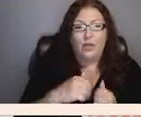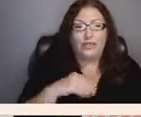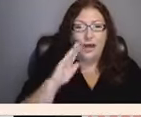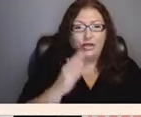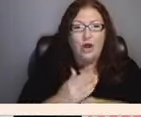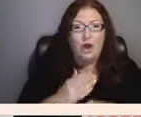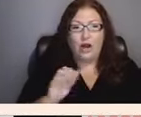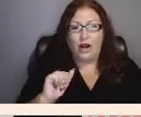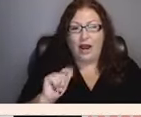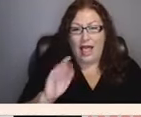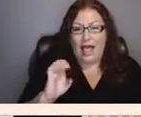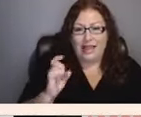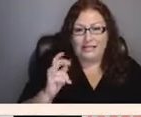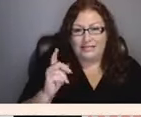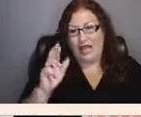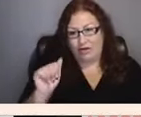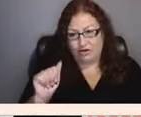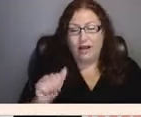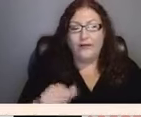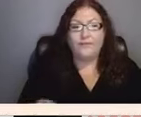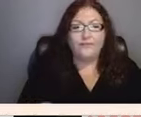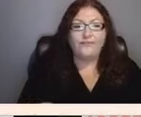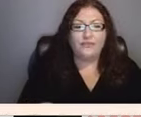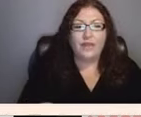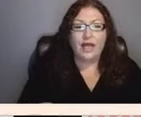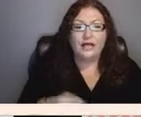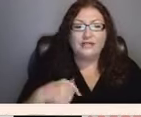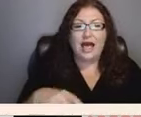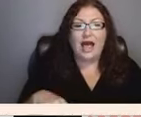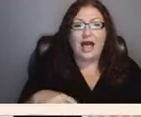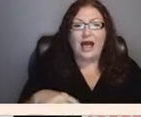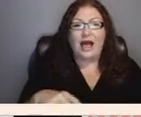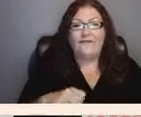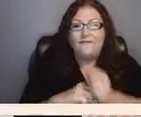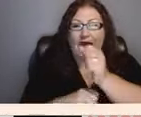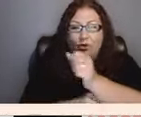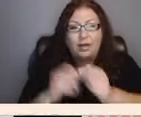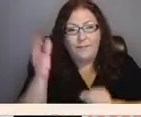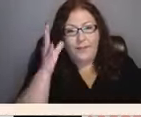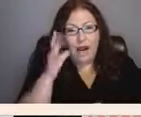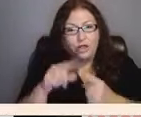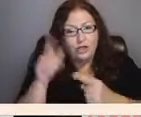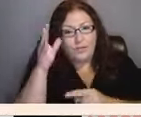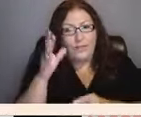Alexandra, as I founded Parent to Parent of Miami in the early